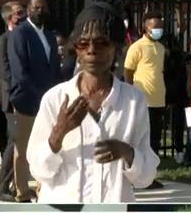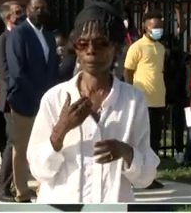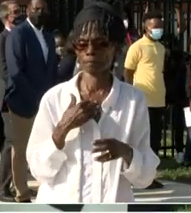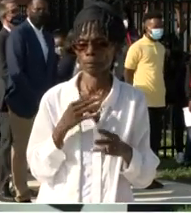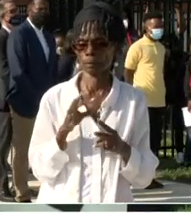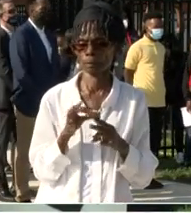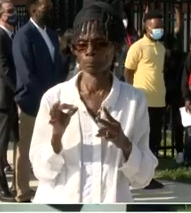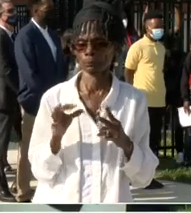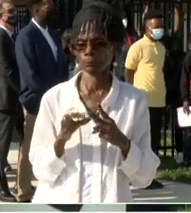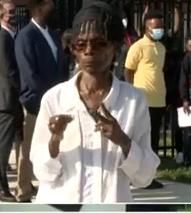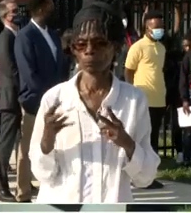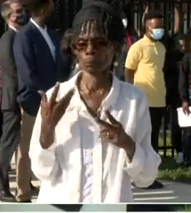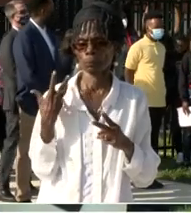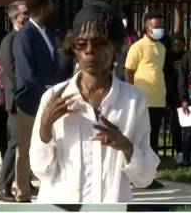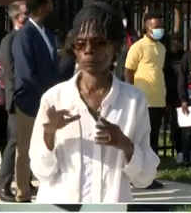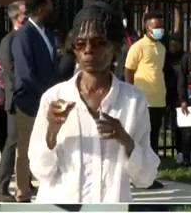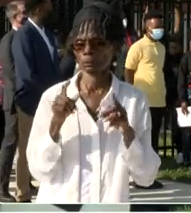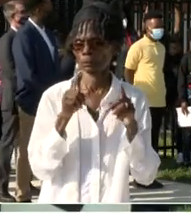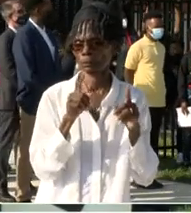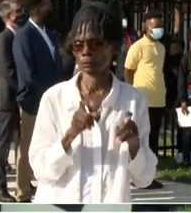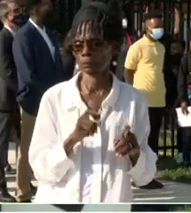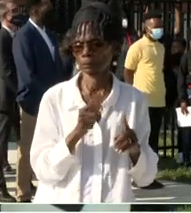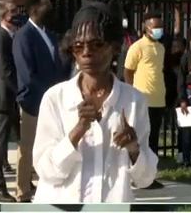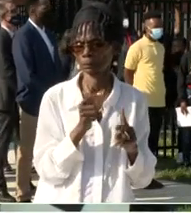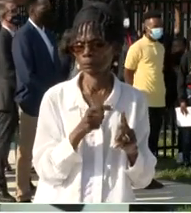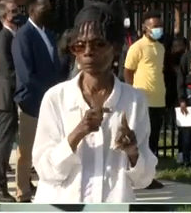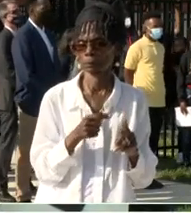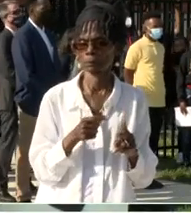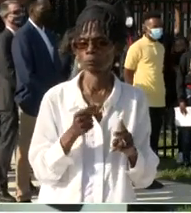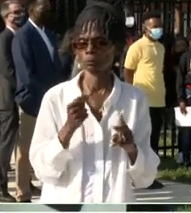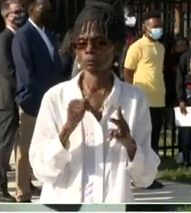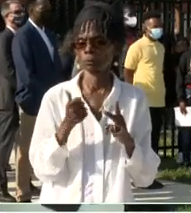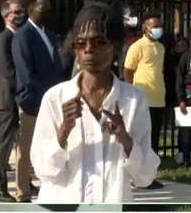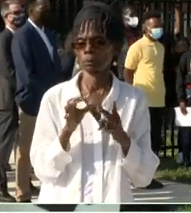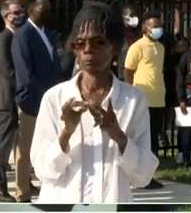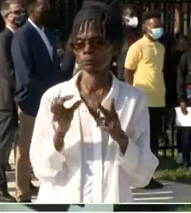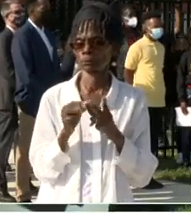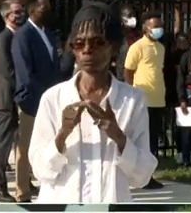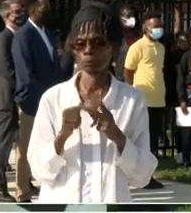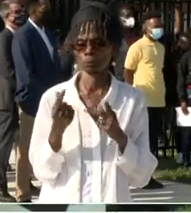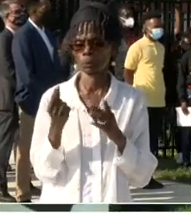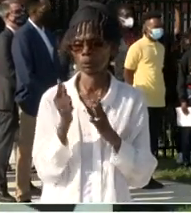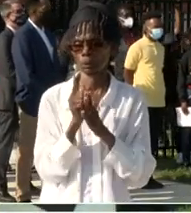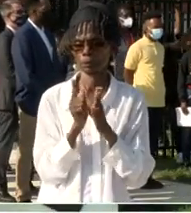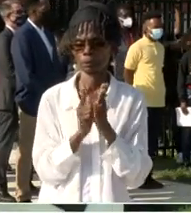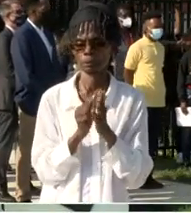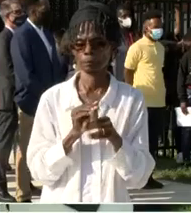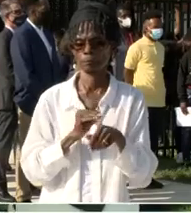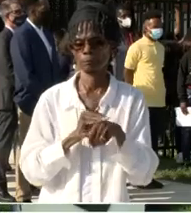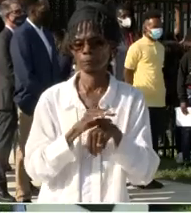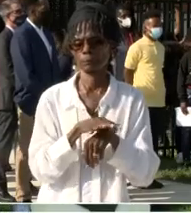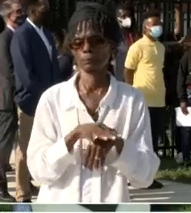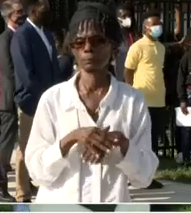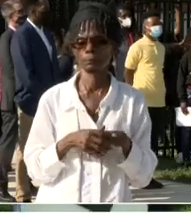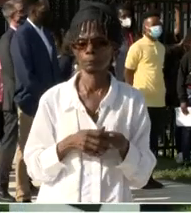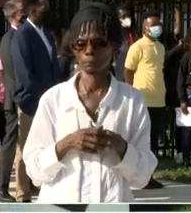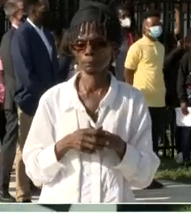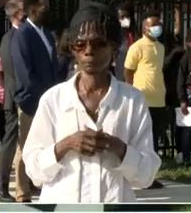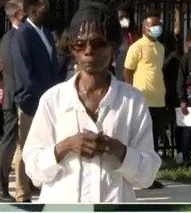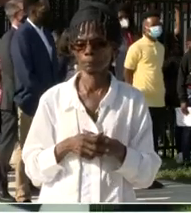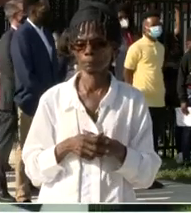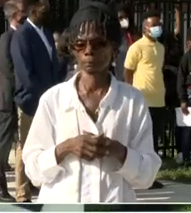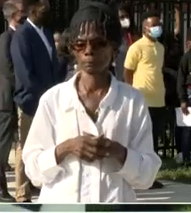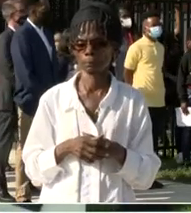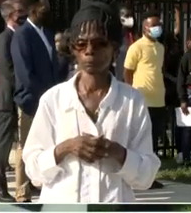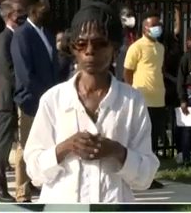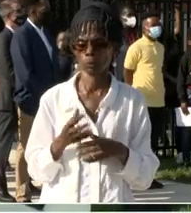Did you get legal counsel or? Yeah, so one of the shifts in the Office of State Superintendent of Education, I want to be clear,